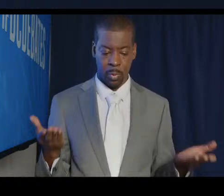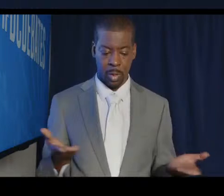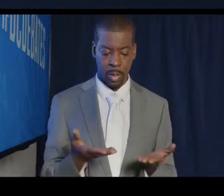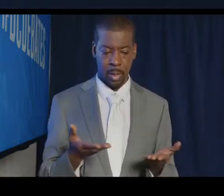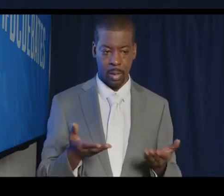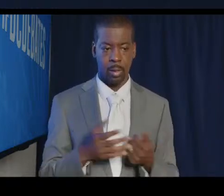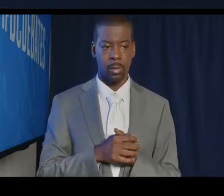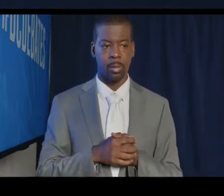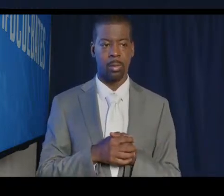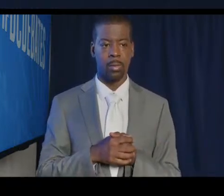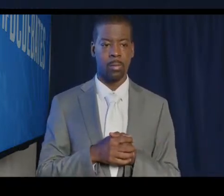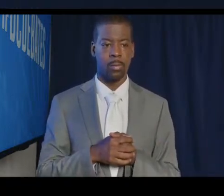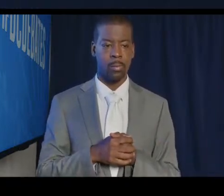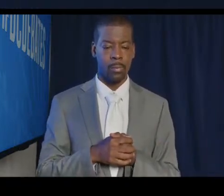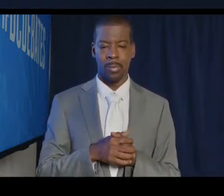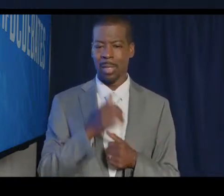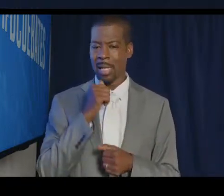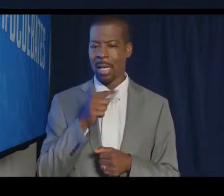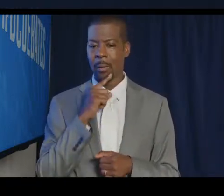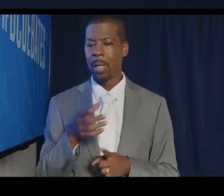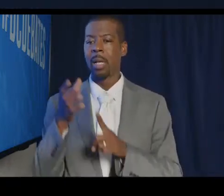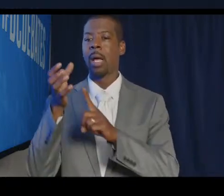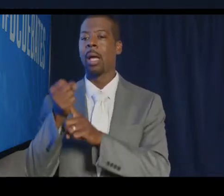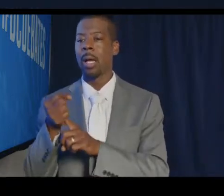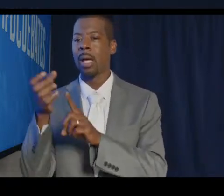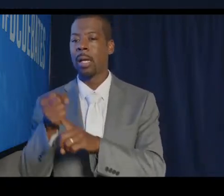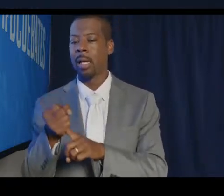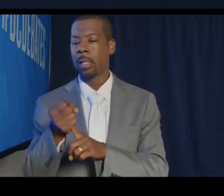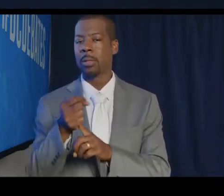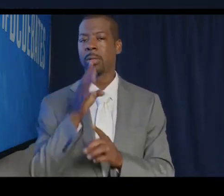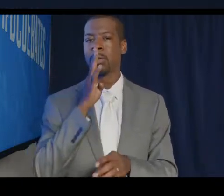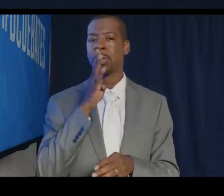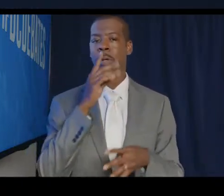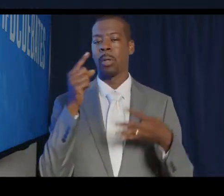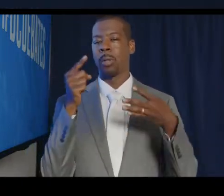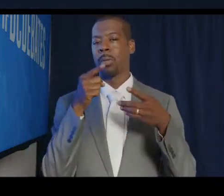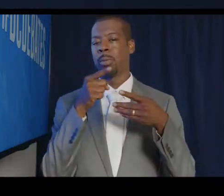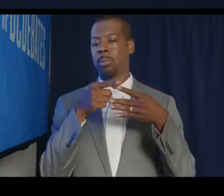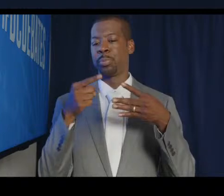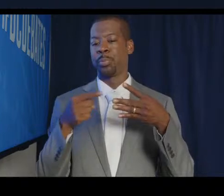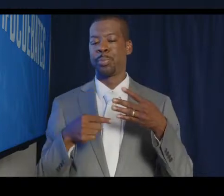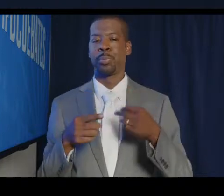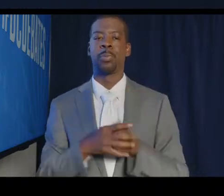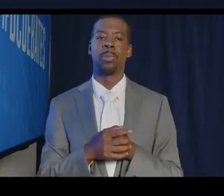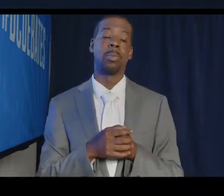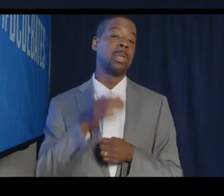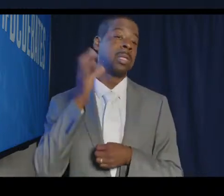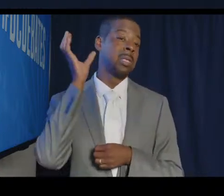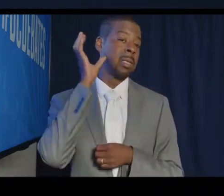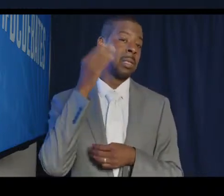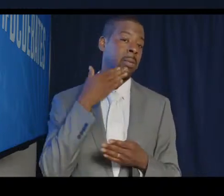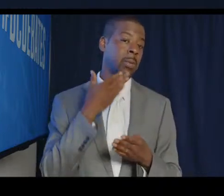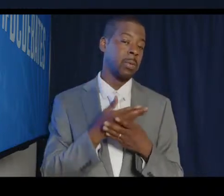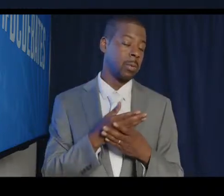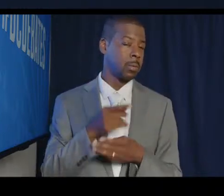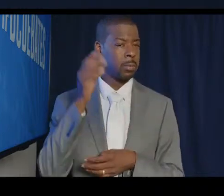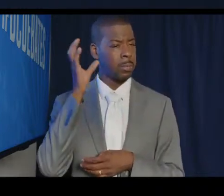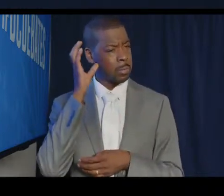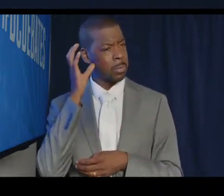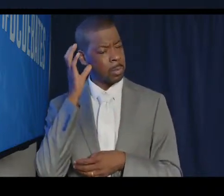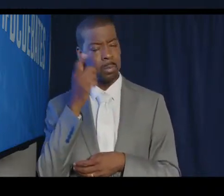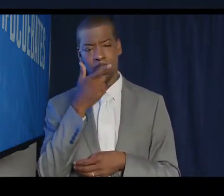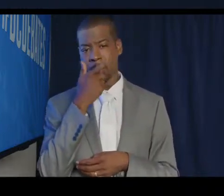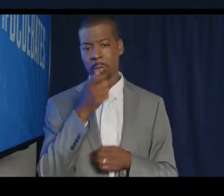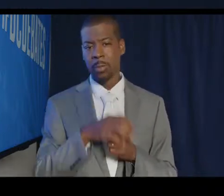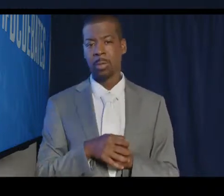opposed to just catching on to the talking points that they're hearing from the Republicans, which sound good and sound interesting, or sound catchy rather,